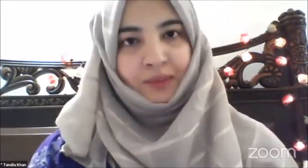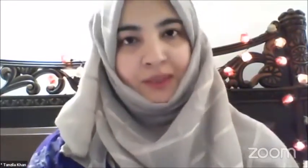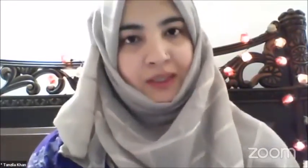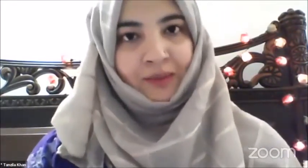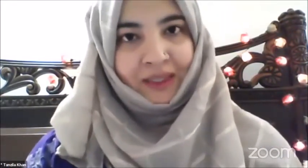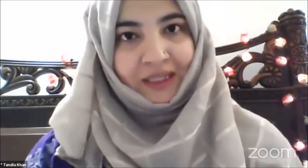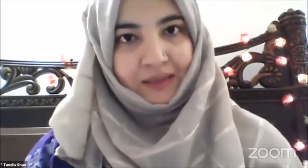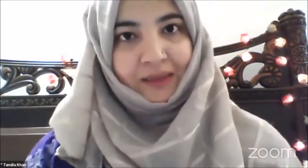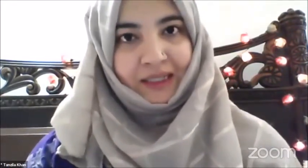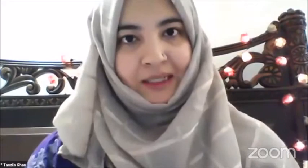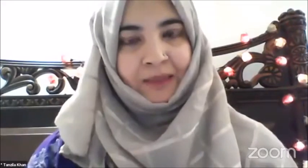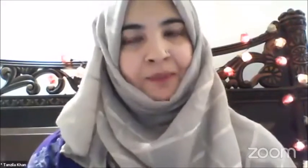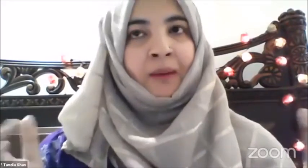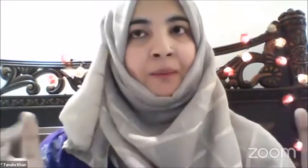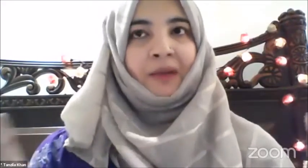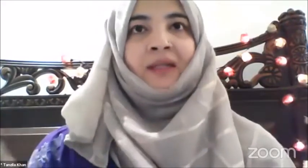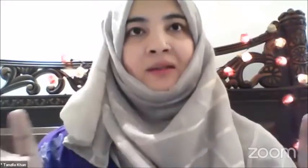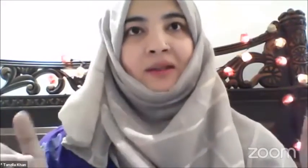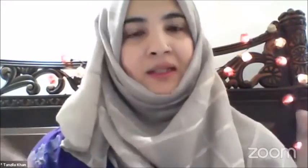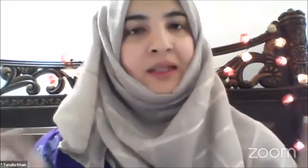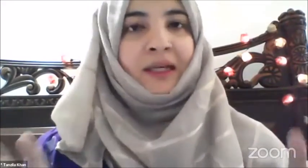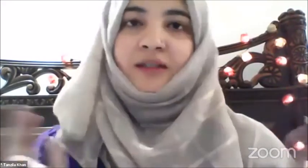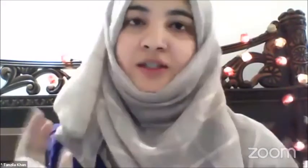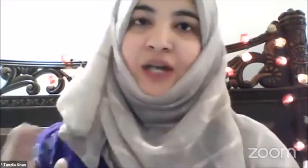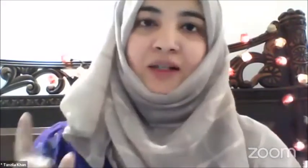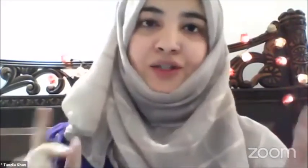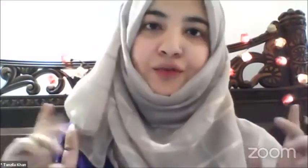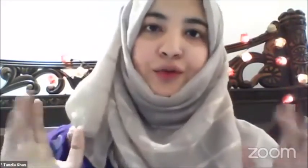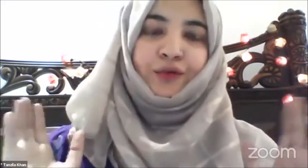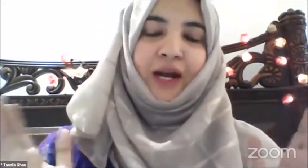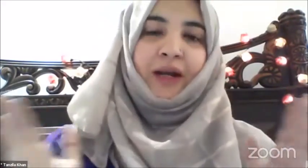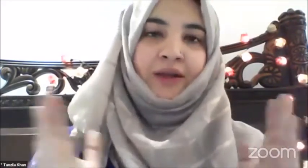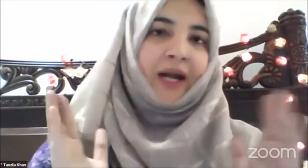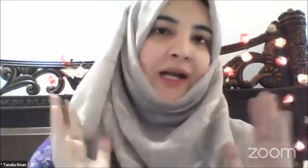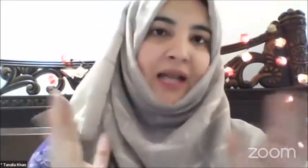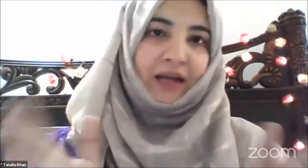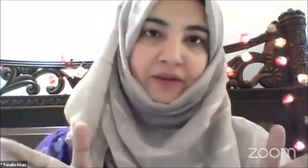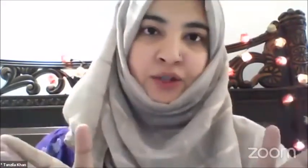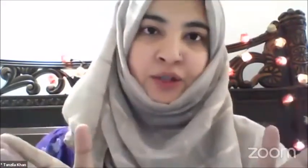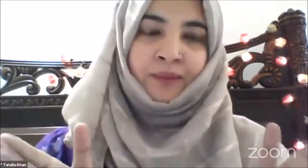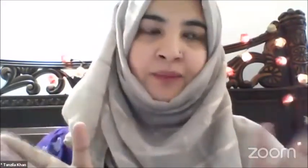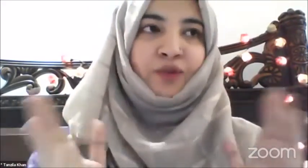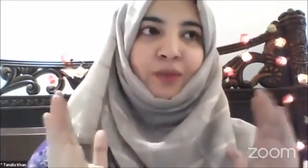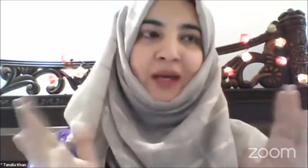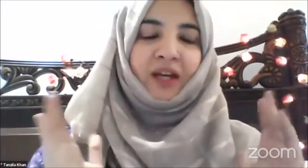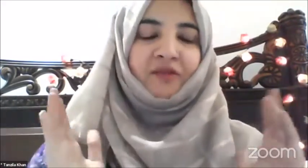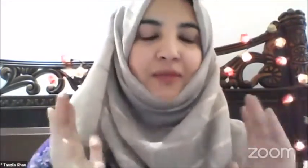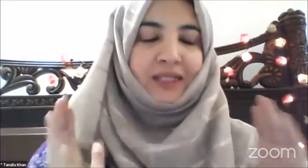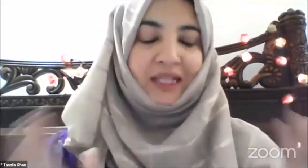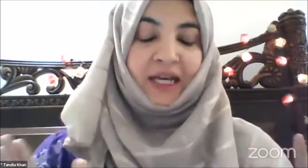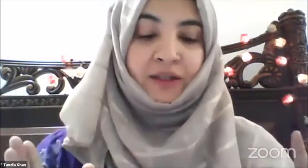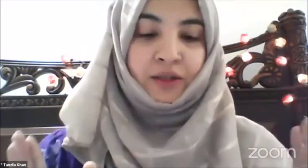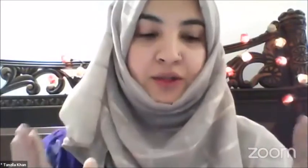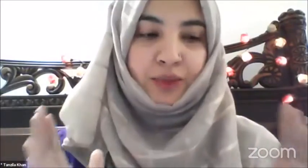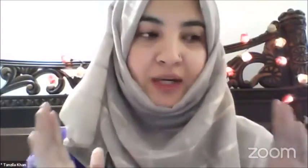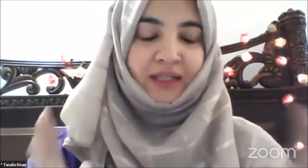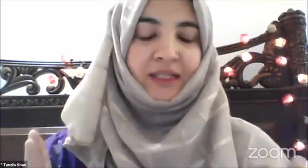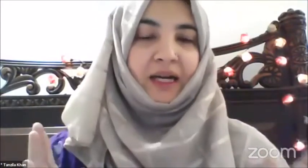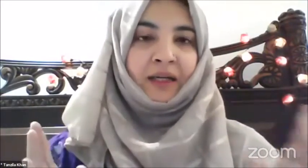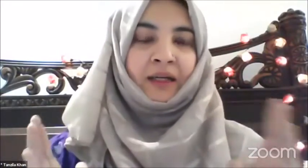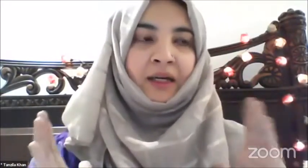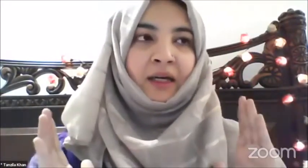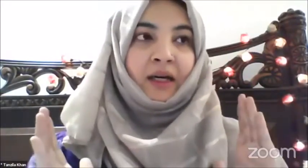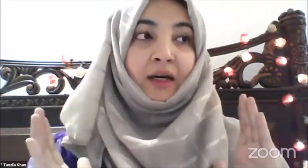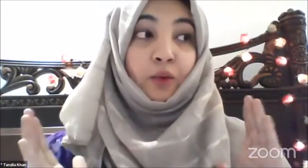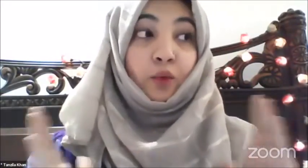alone a person with disability. But nothing is a challenge if you find the right language. You make enough mistakes to